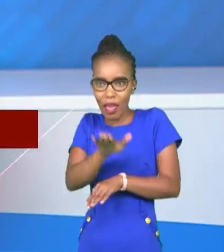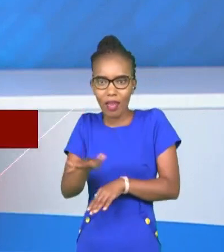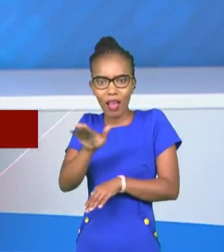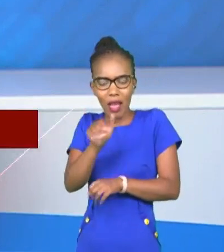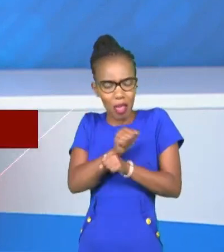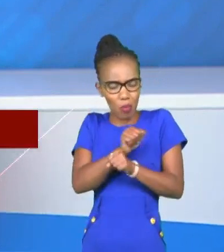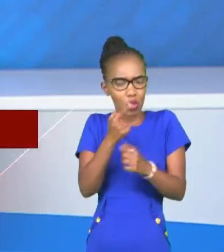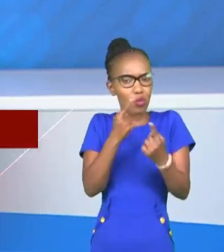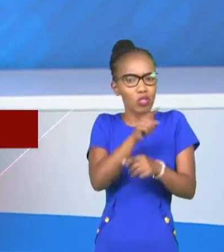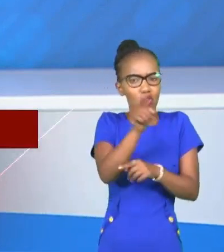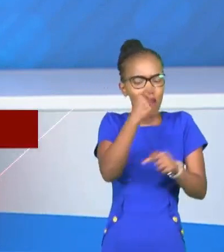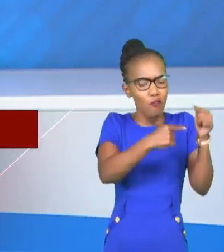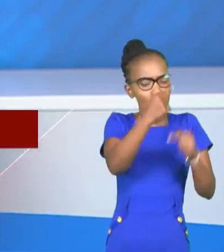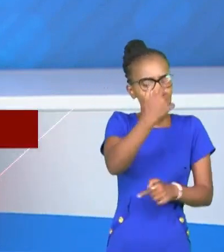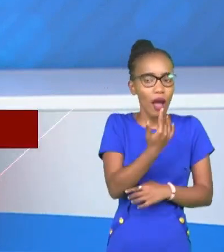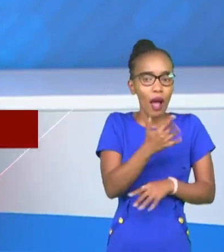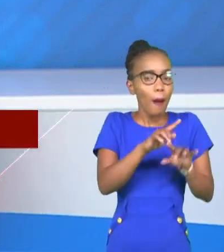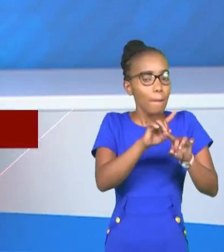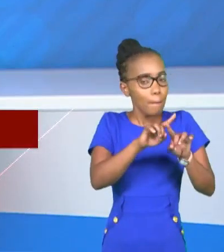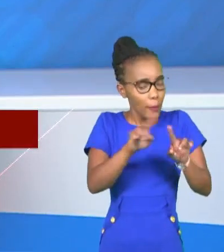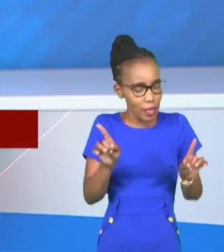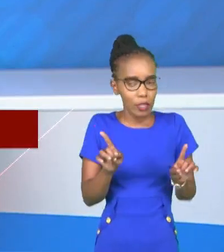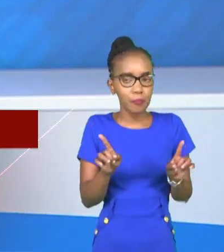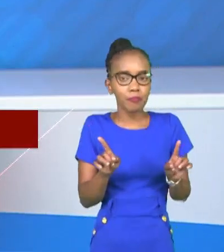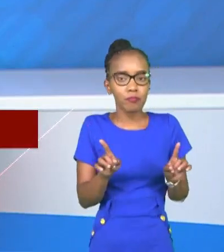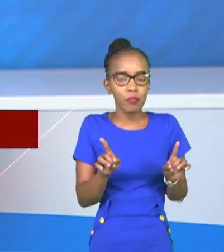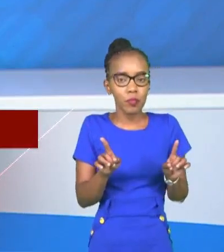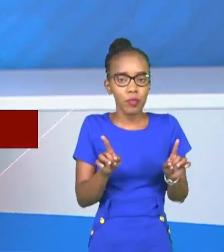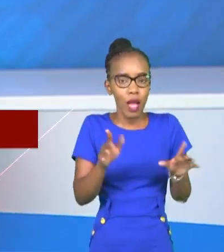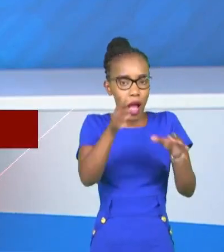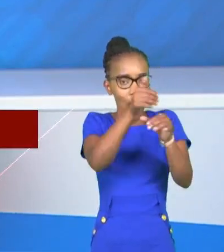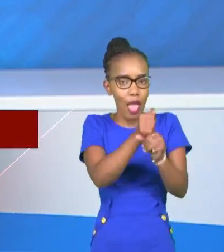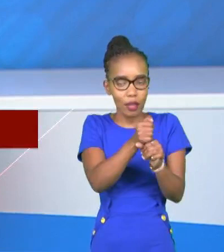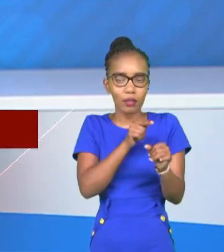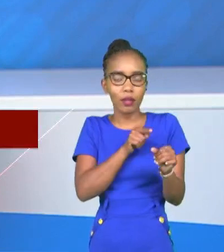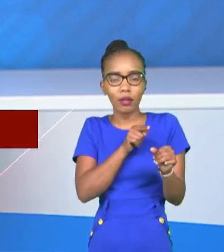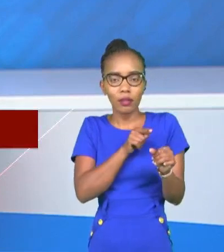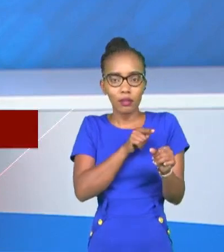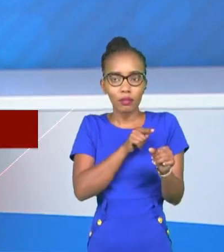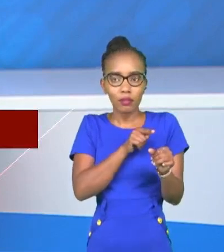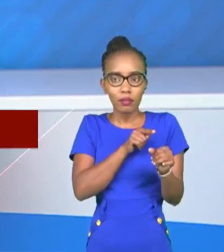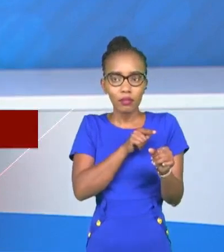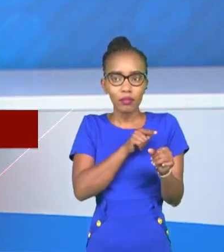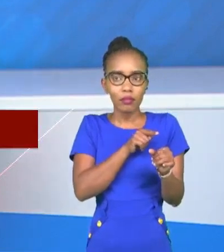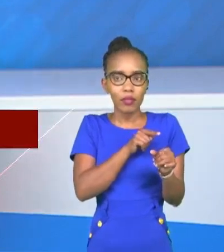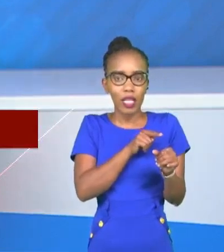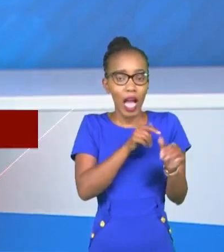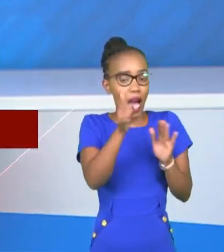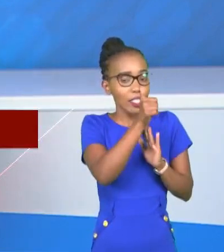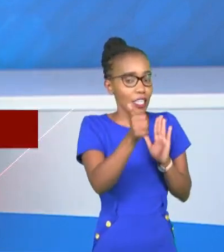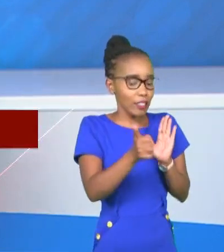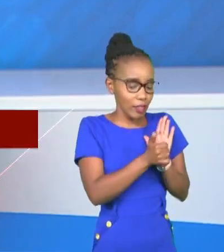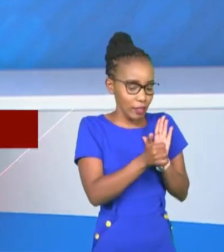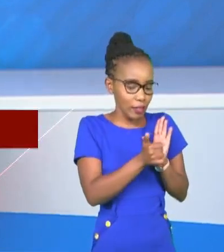won. But what I'm saying is that this alliance, we cannot say that we don't have a manifesto.